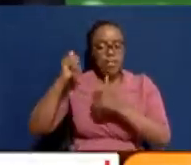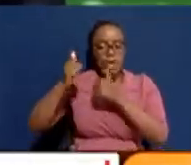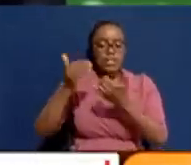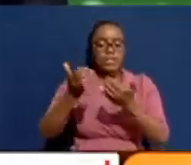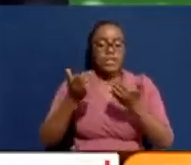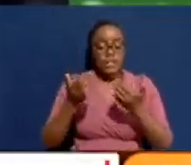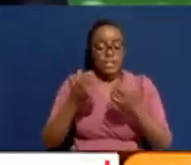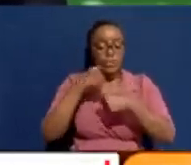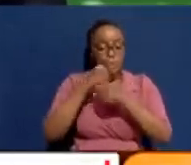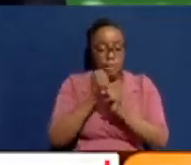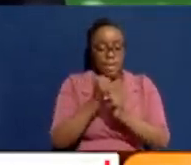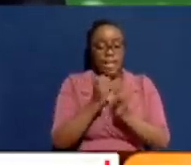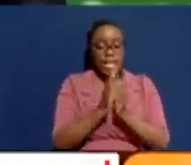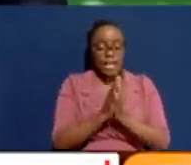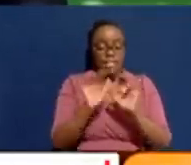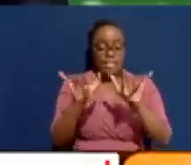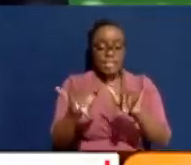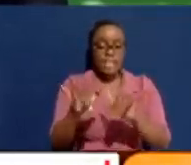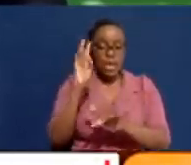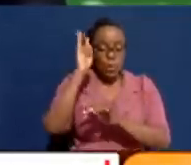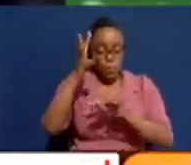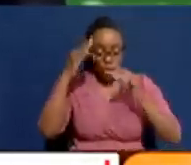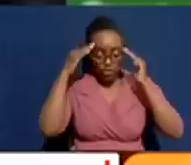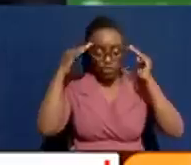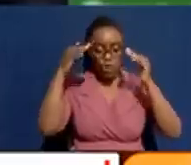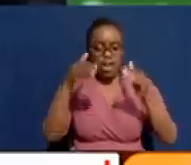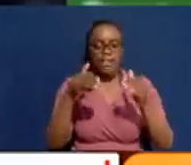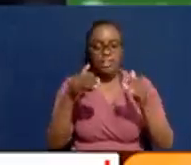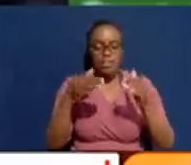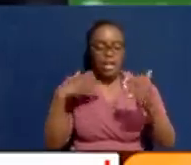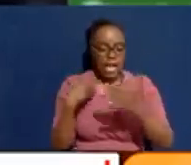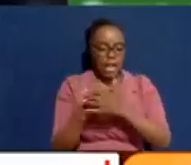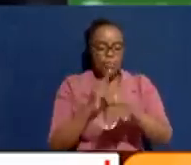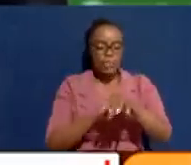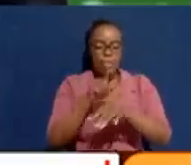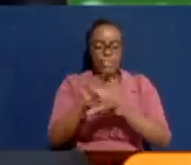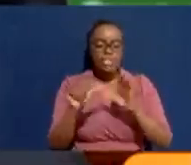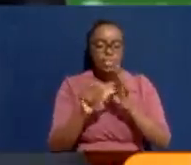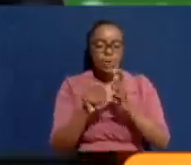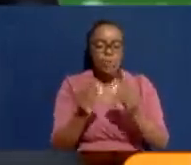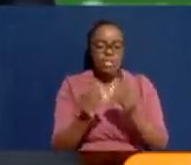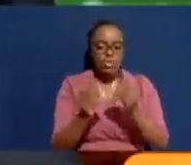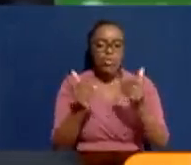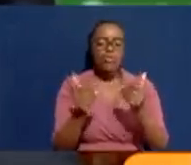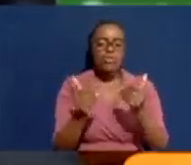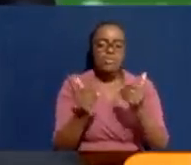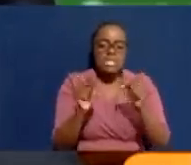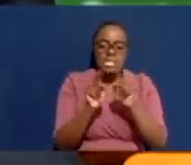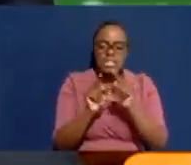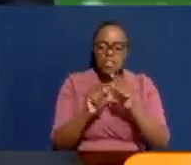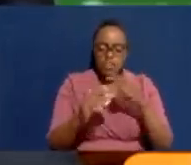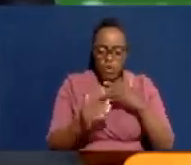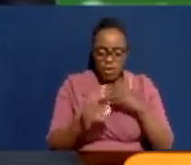to be made. I will stay focused until this problem is over. Even if it means